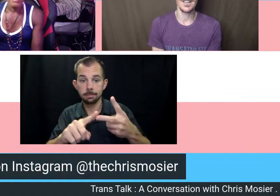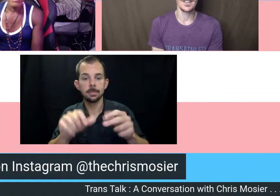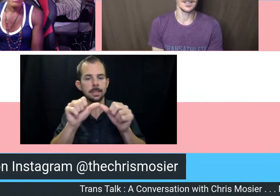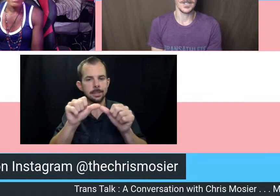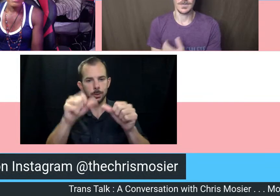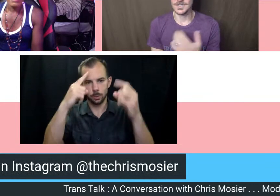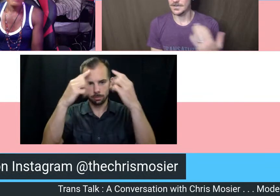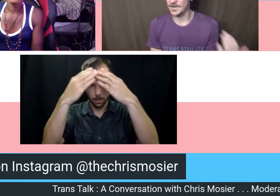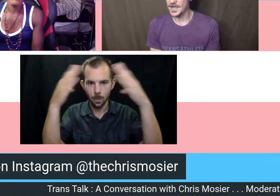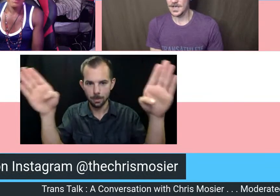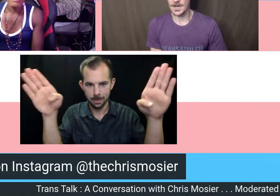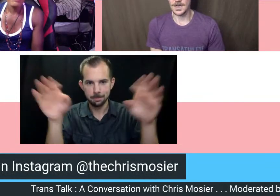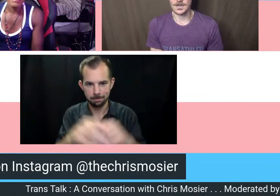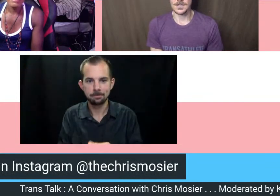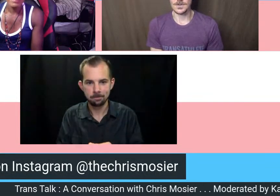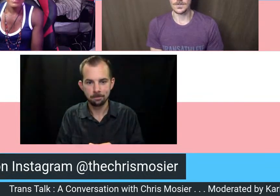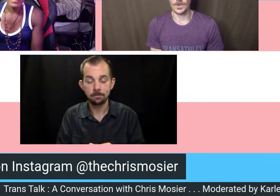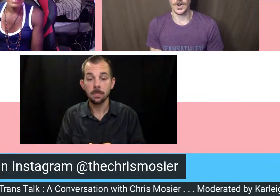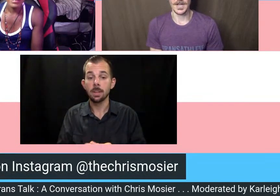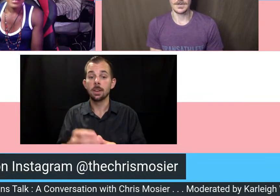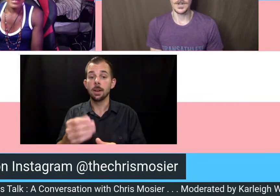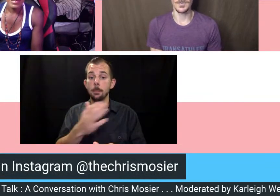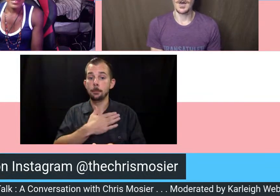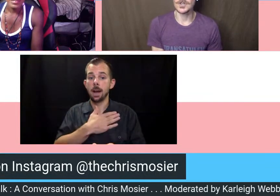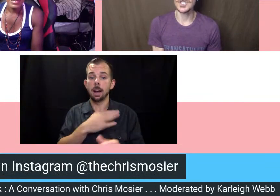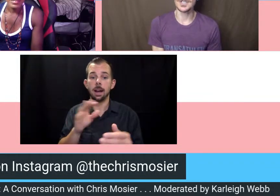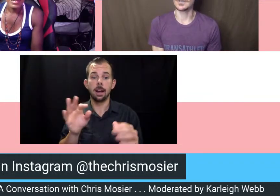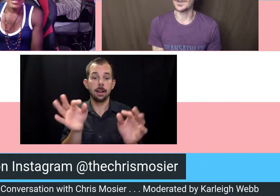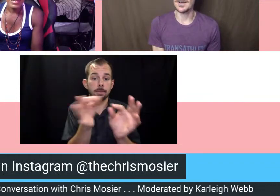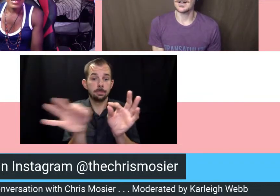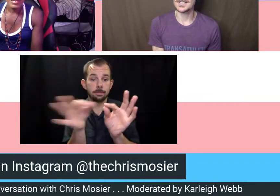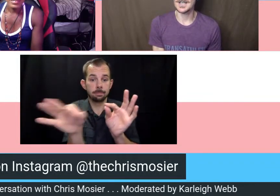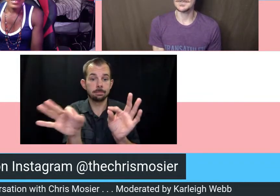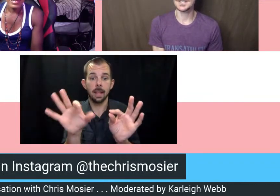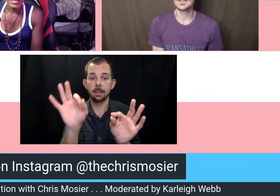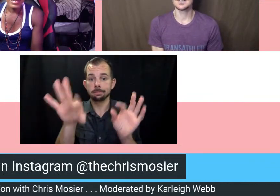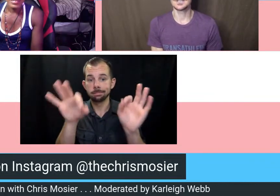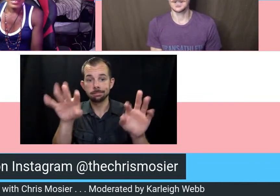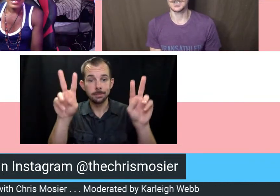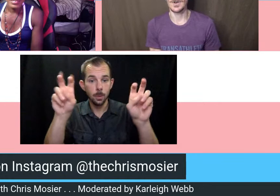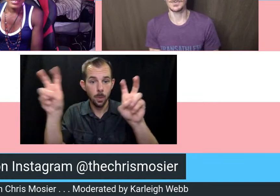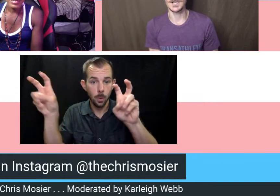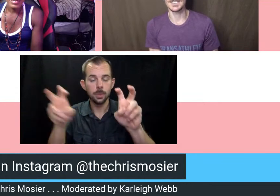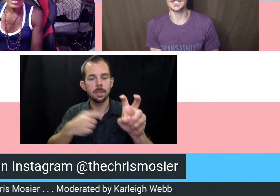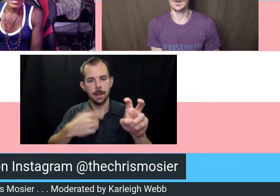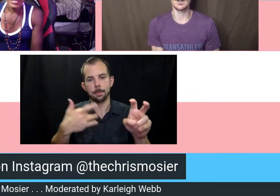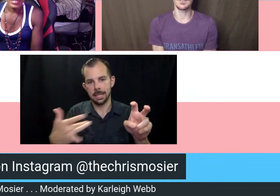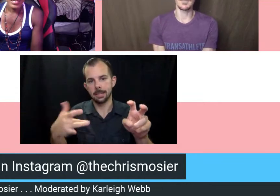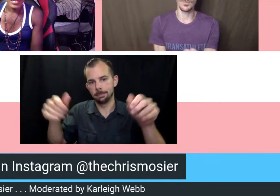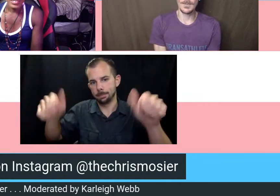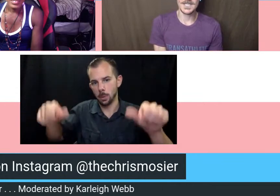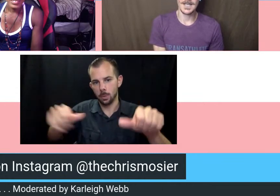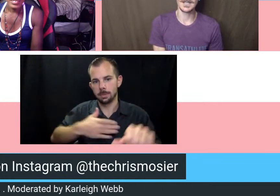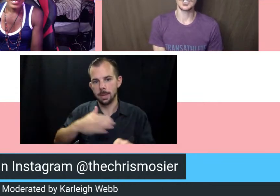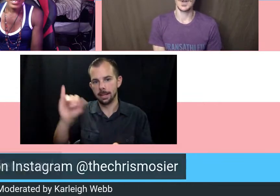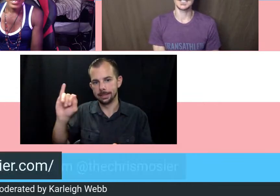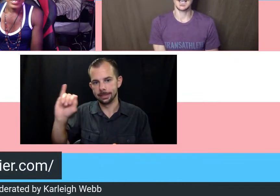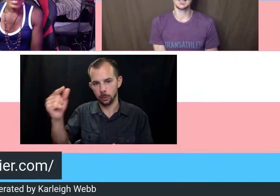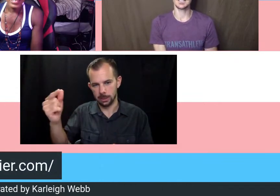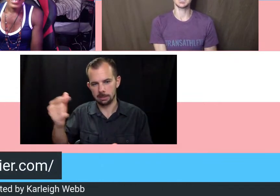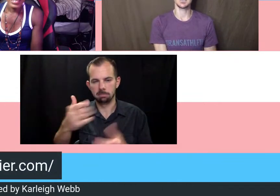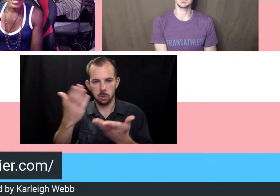stuff there in terms of learning terminology and learning concepts. So that's a great place to start. And then my